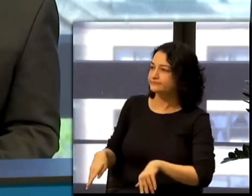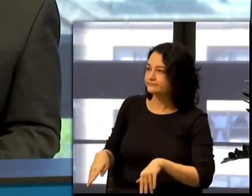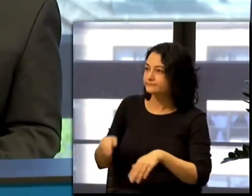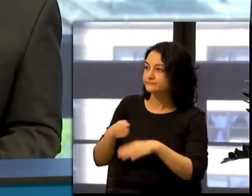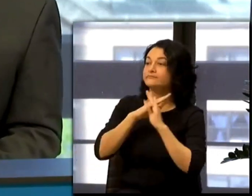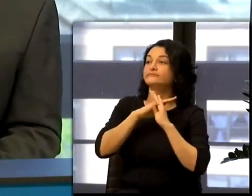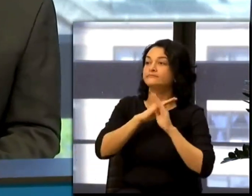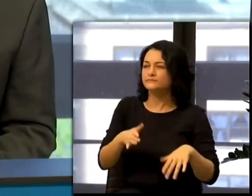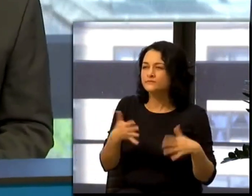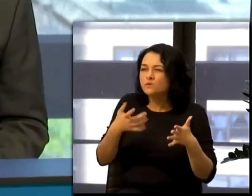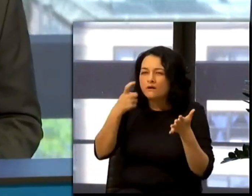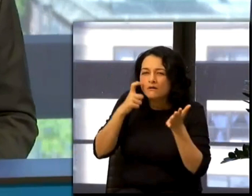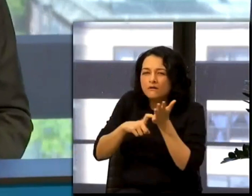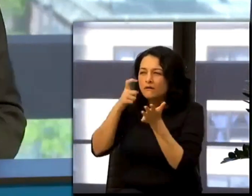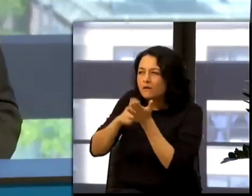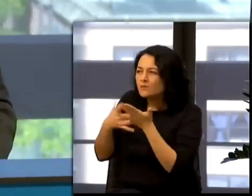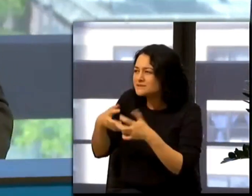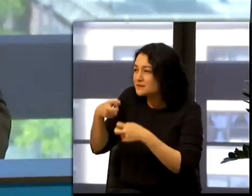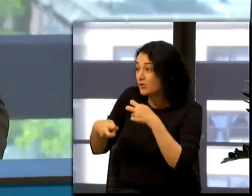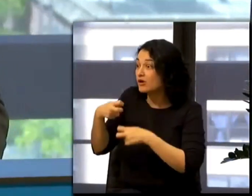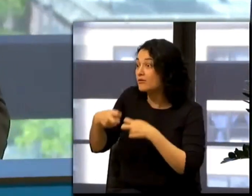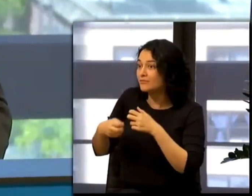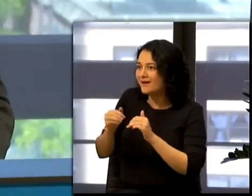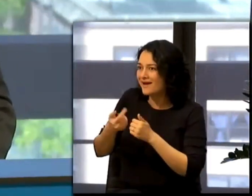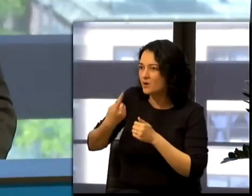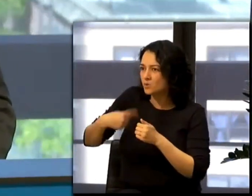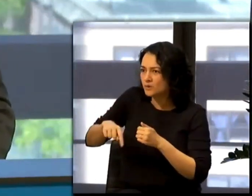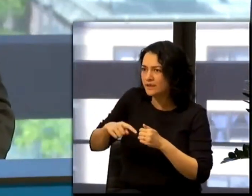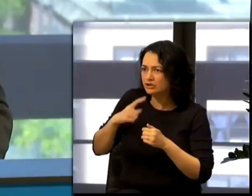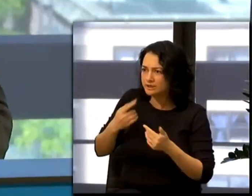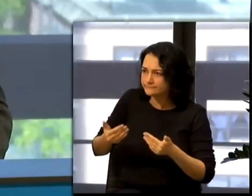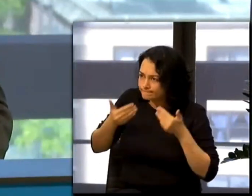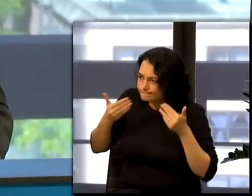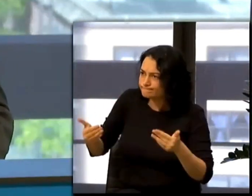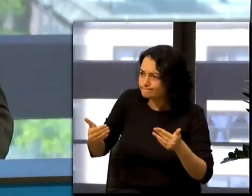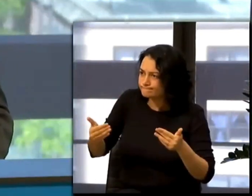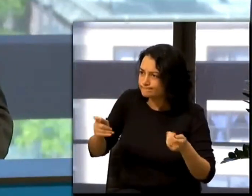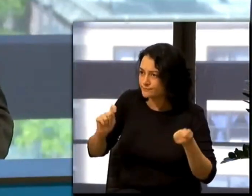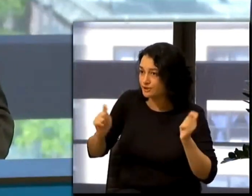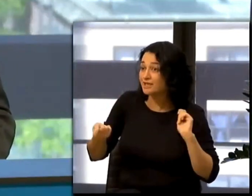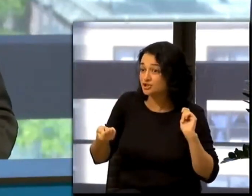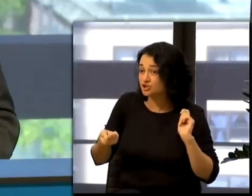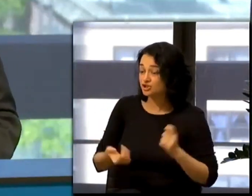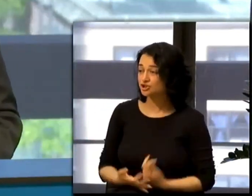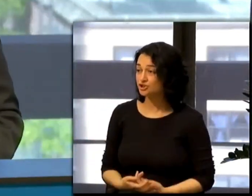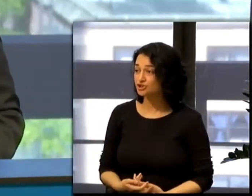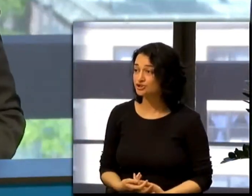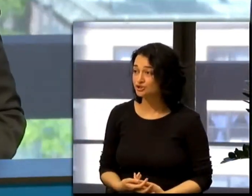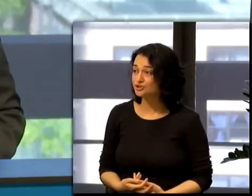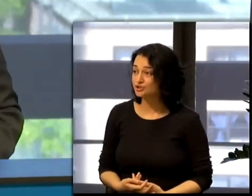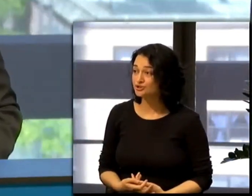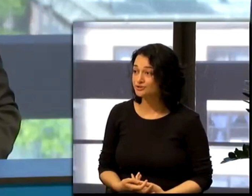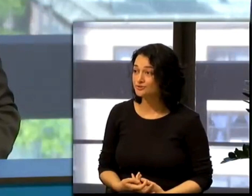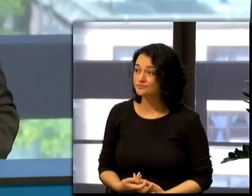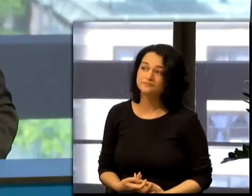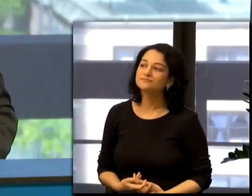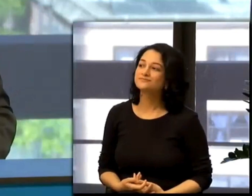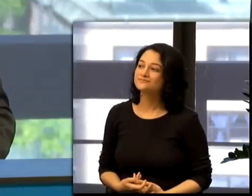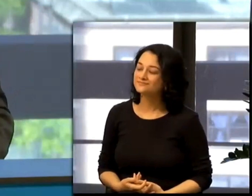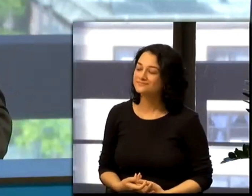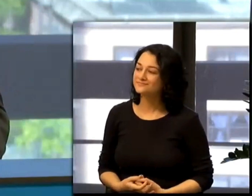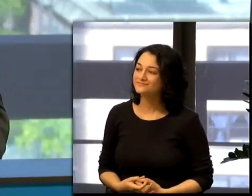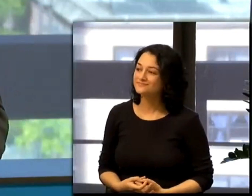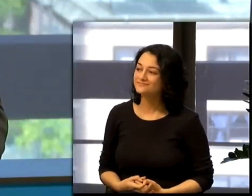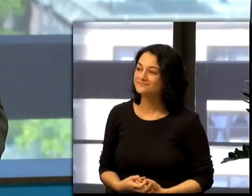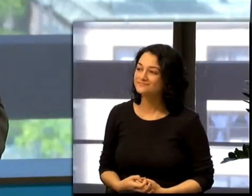that today's conversation is a timely one. We're living in a moment where there is seemingly an incessant focus